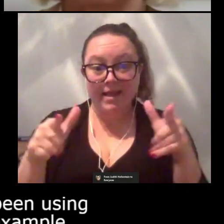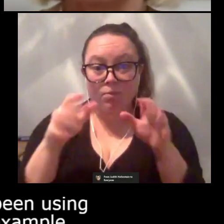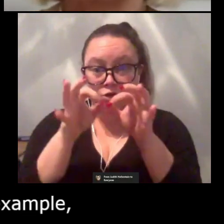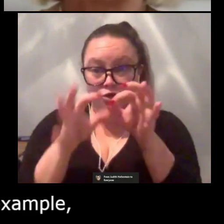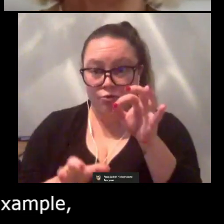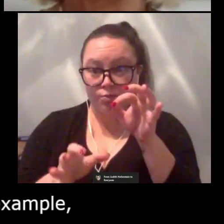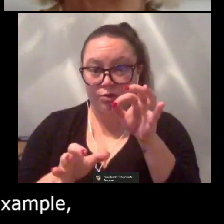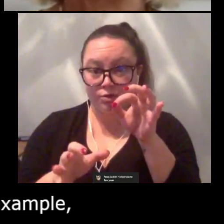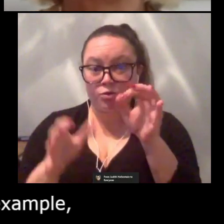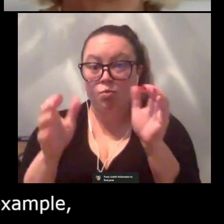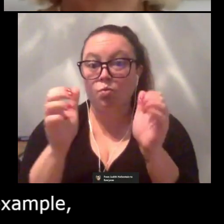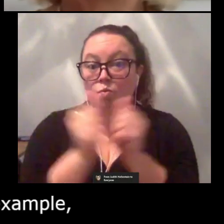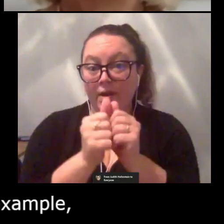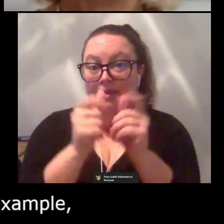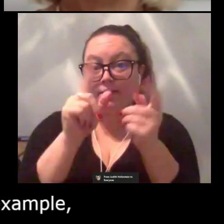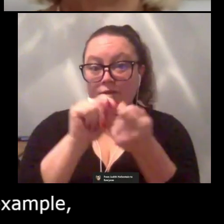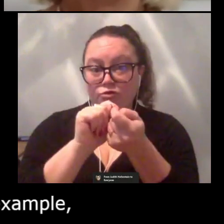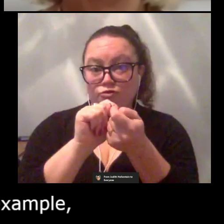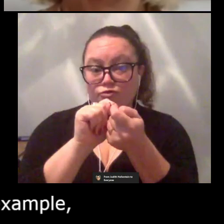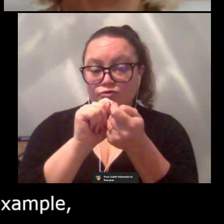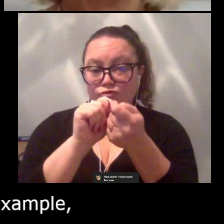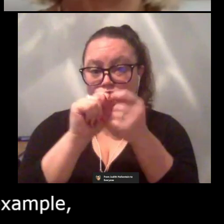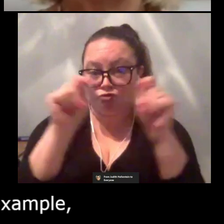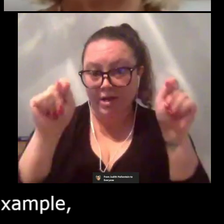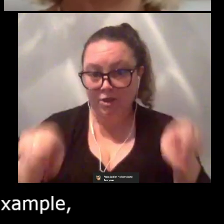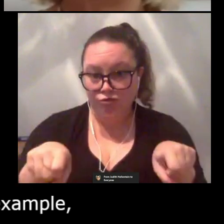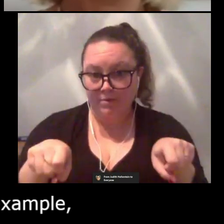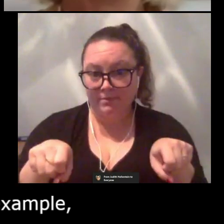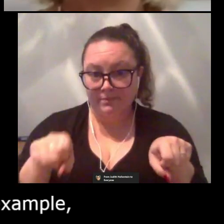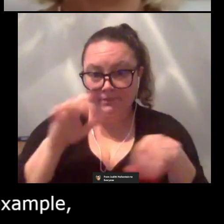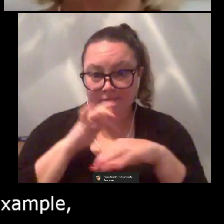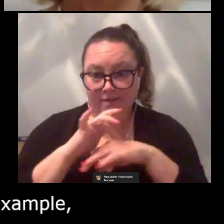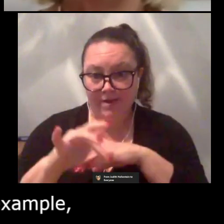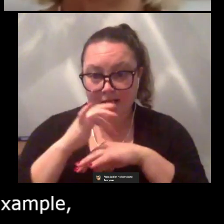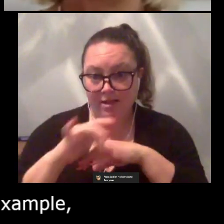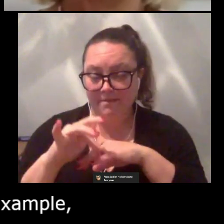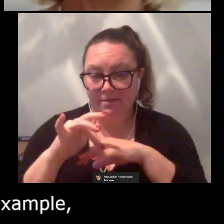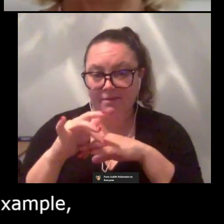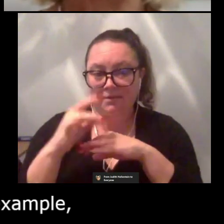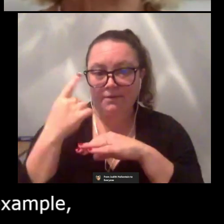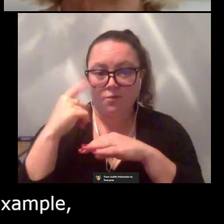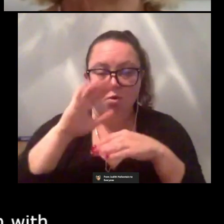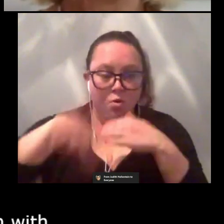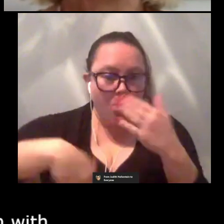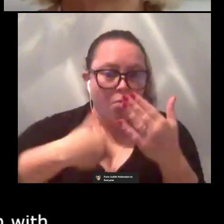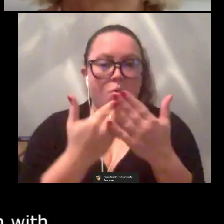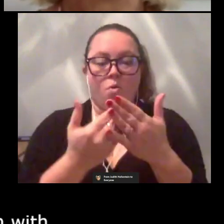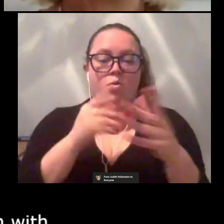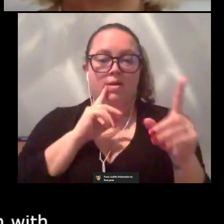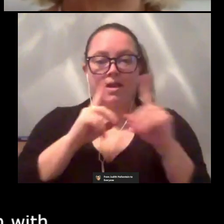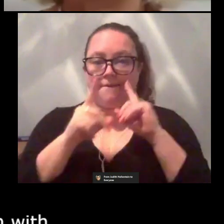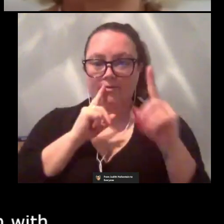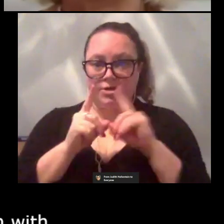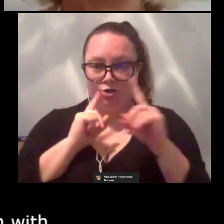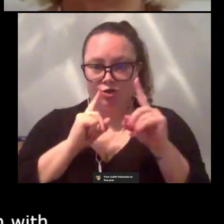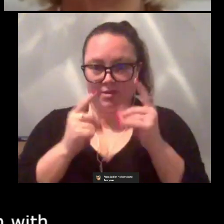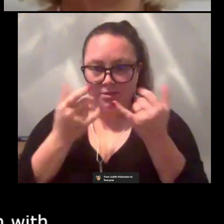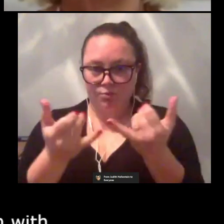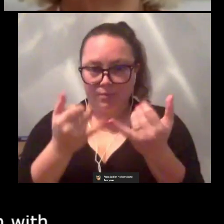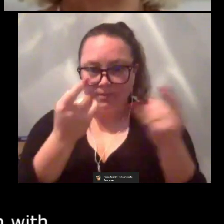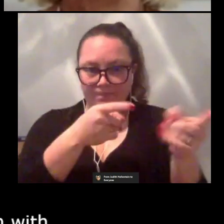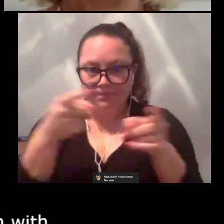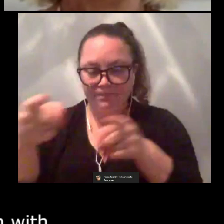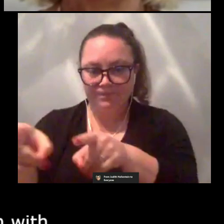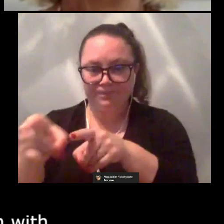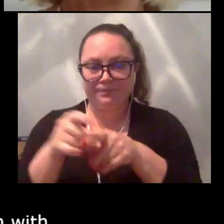with transcripts of all the conversations we are having